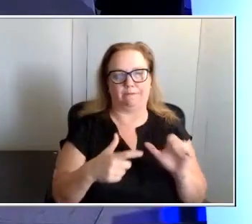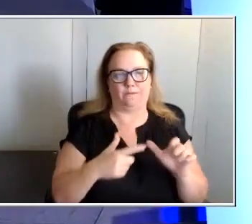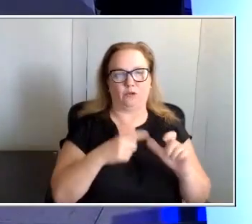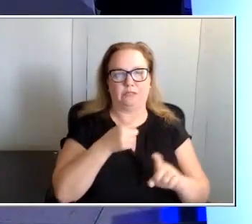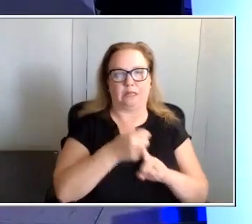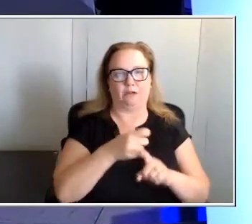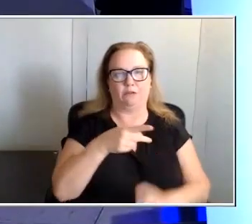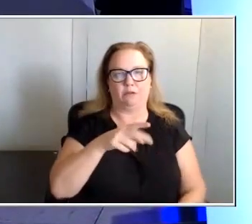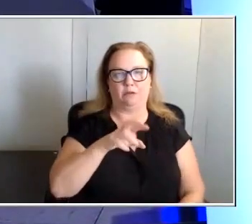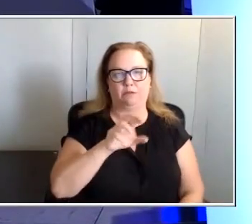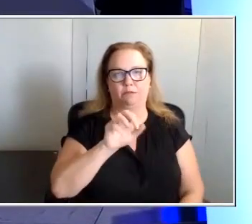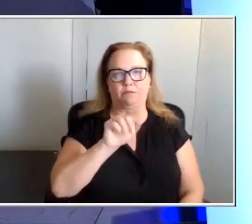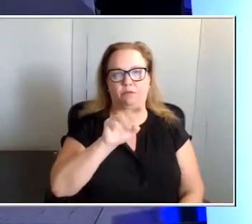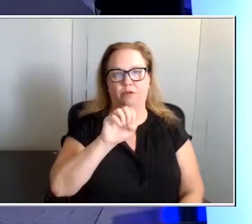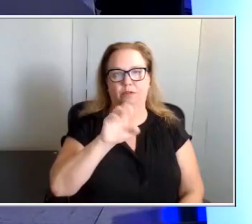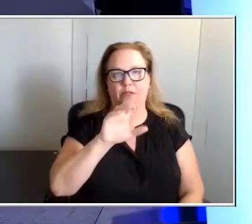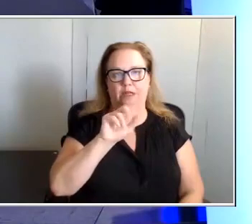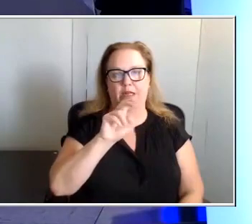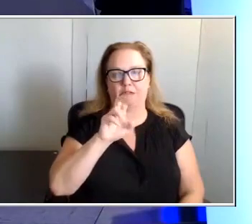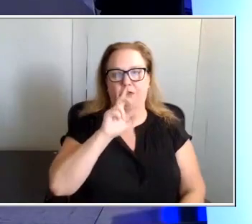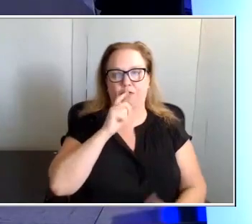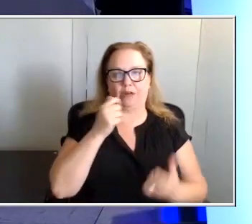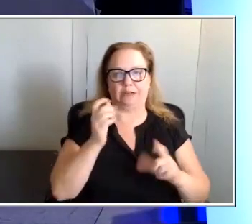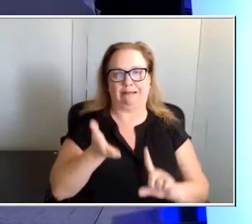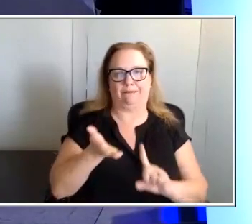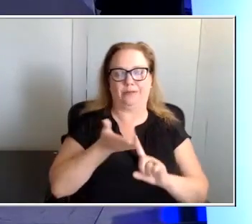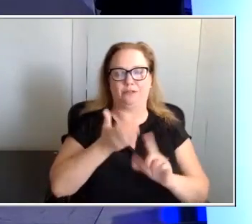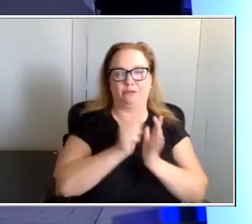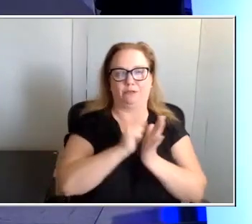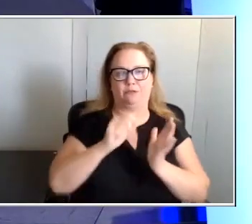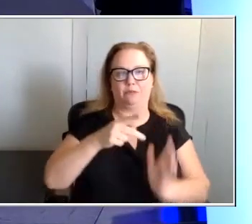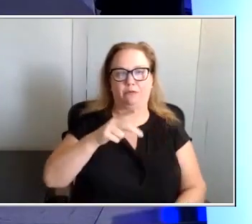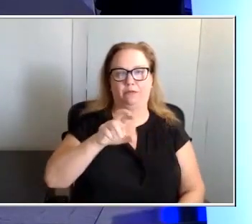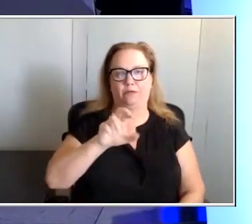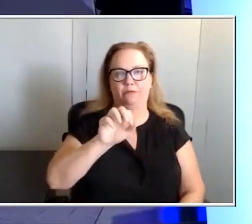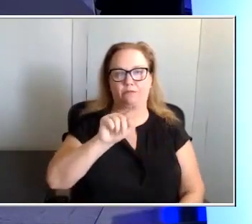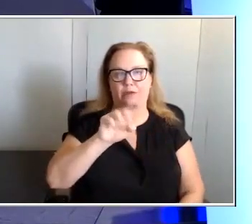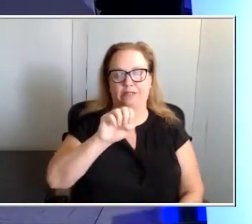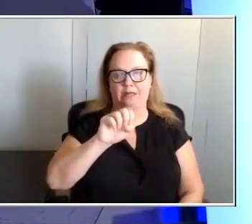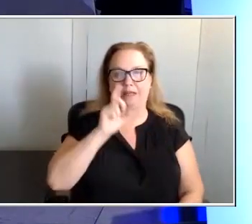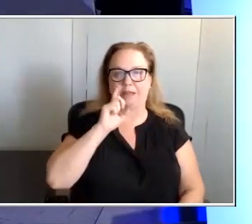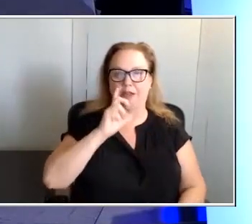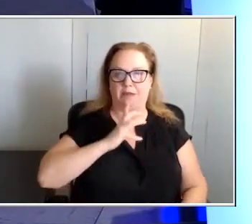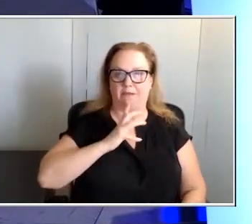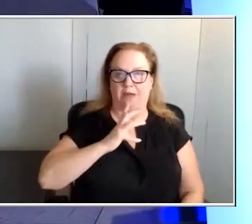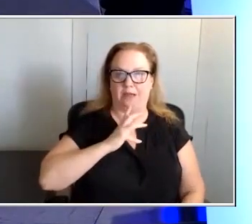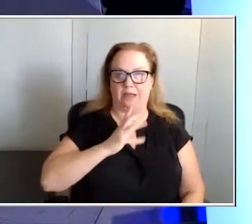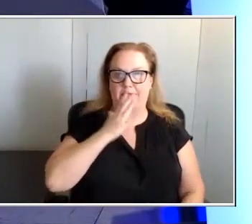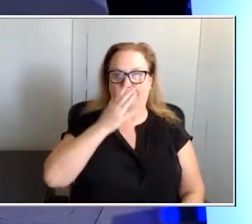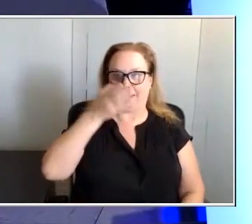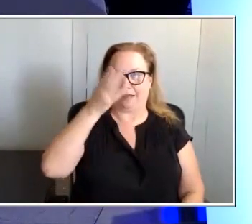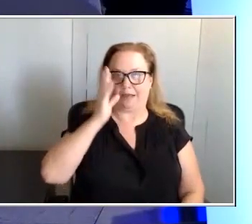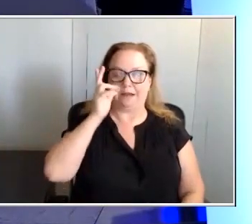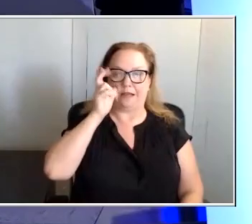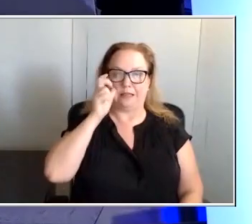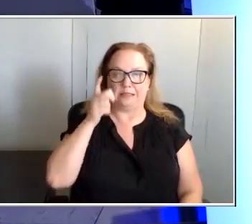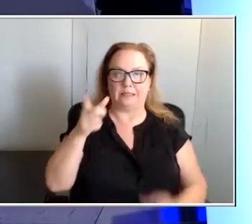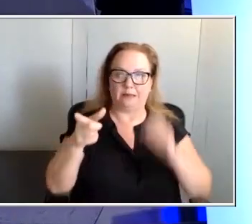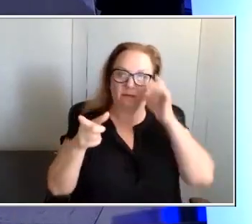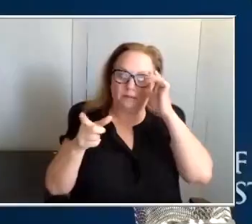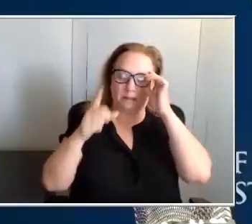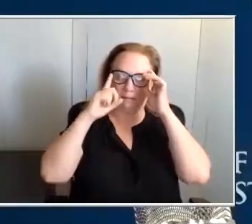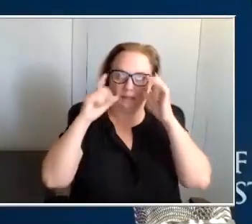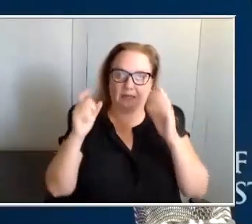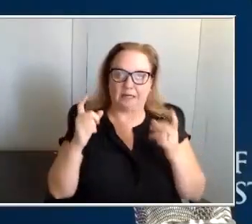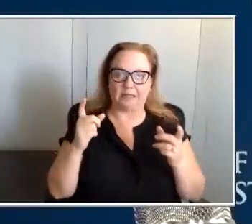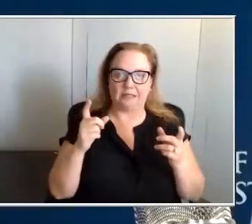to talk you into taking out my prostate, and you were saying, no, I think you do fine. And thank God I listened to you, because, and